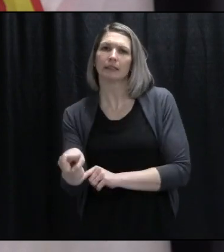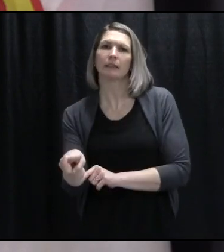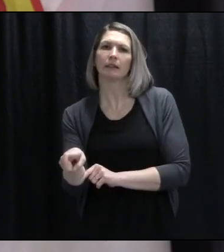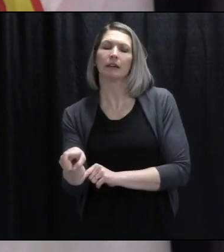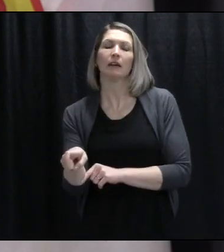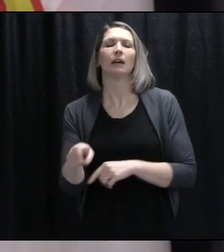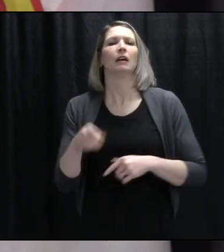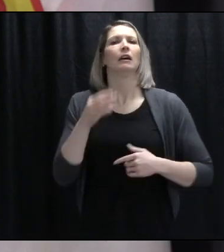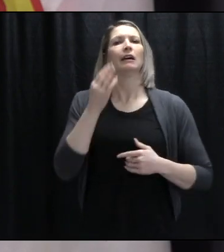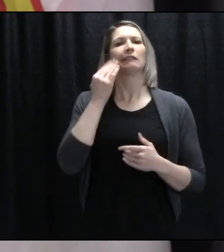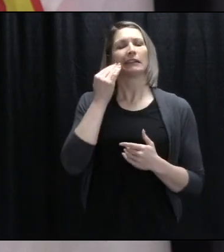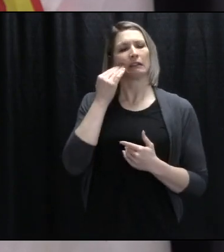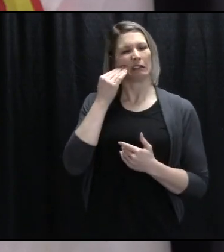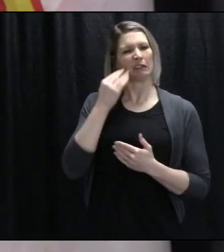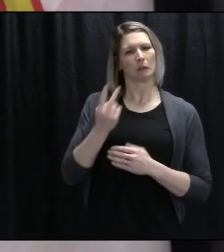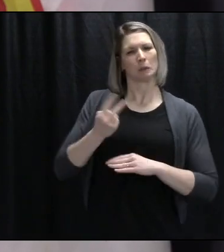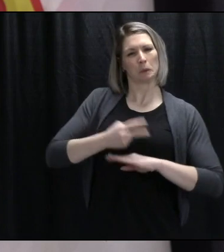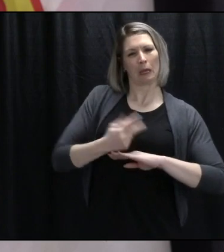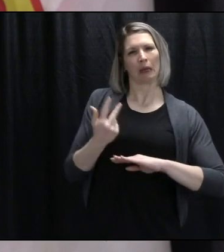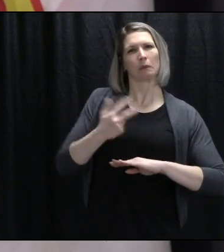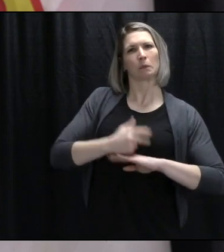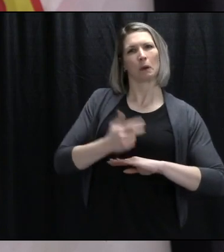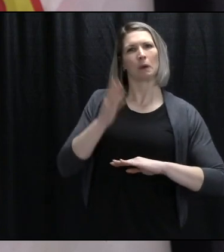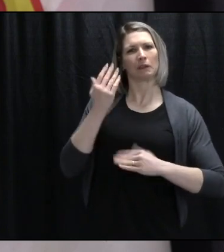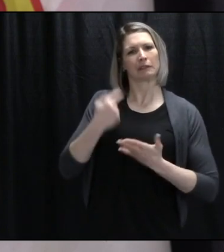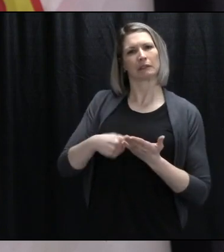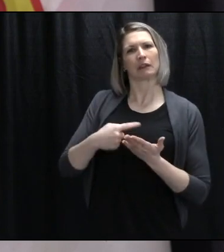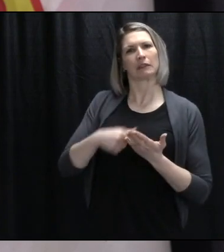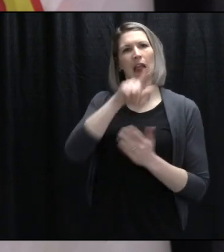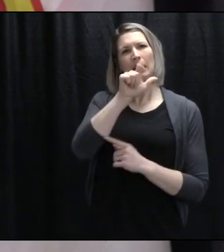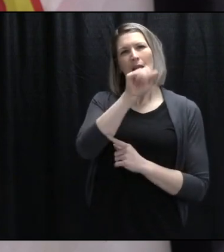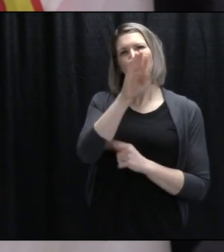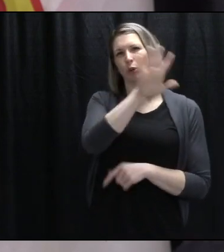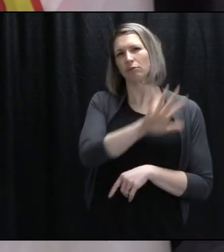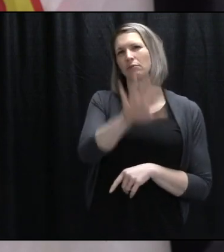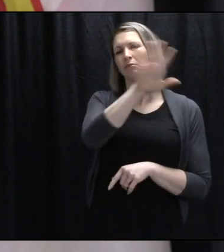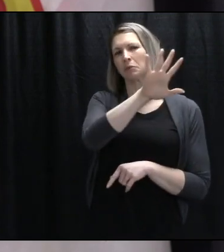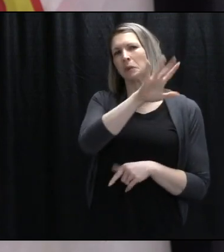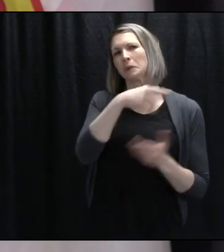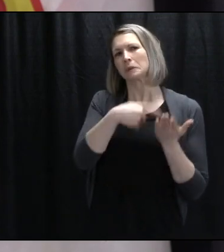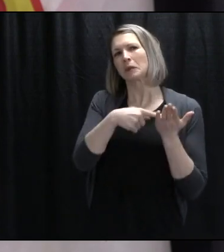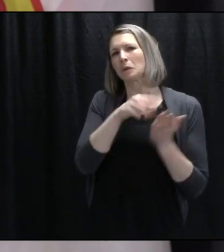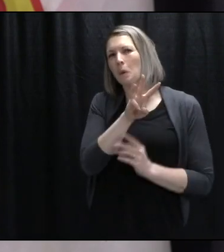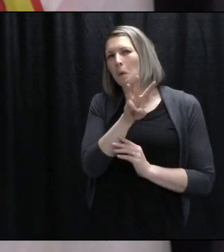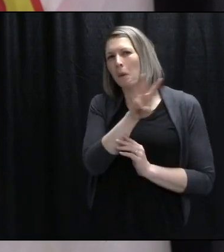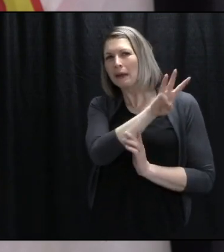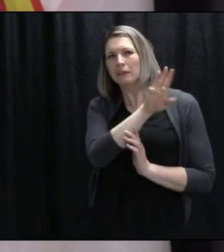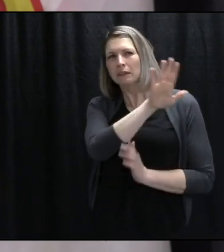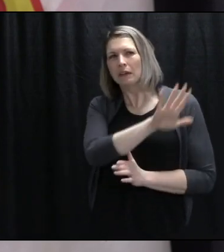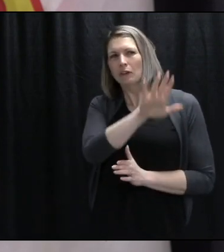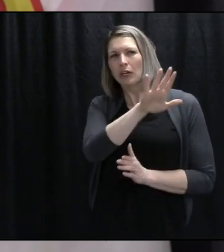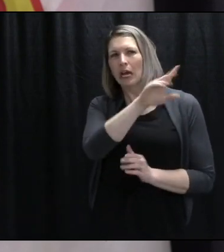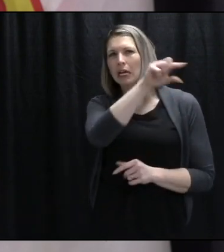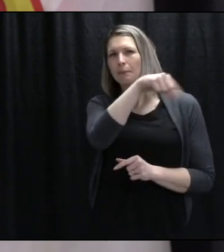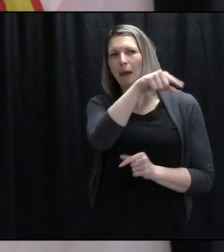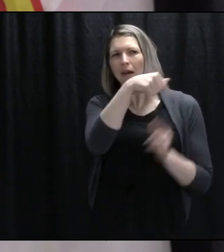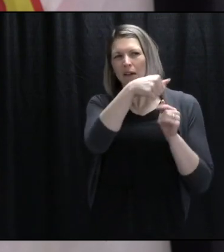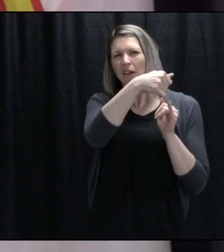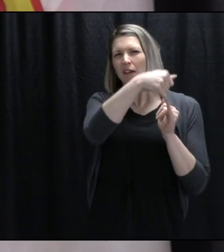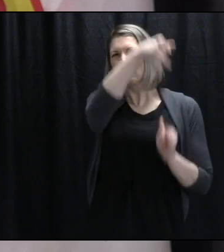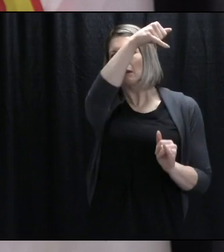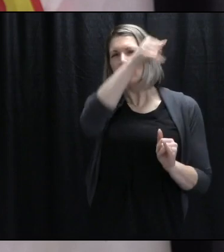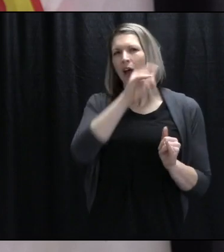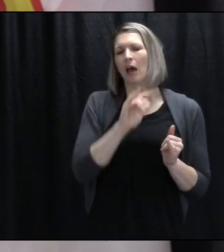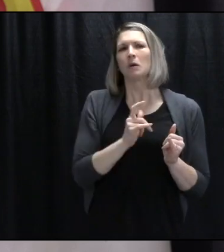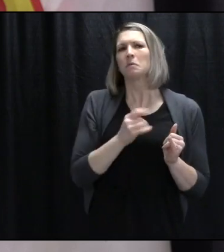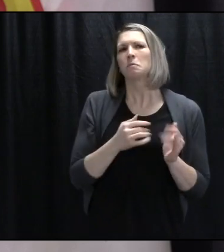days regarding travel of essential workers. So it's helpful to look back at what has been done and what is being